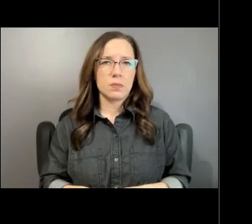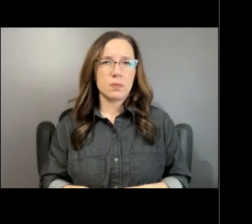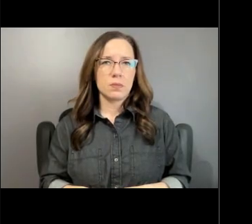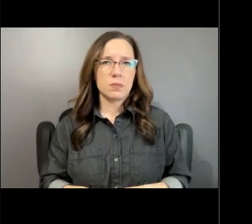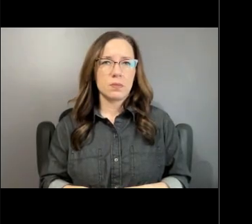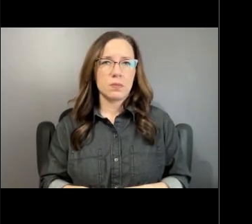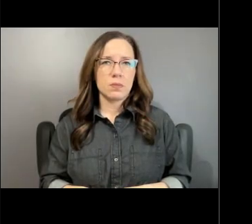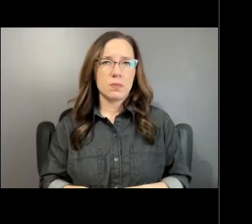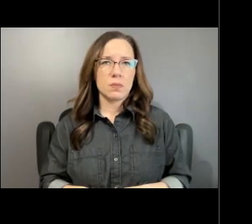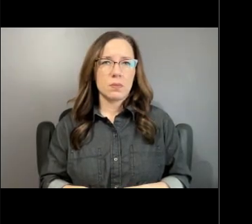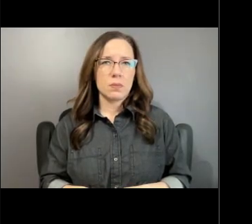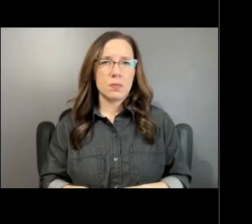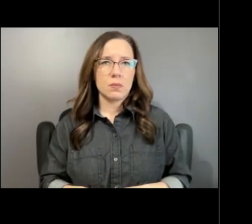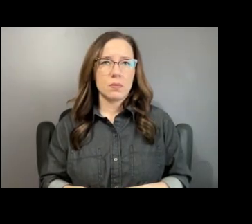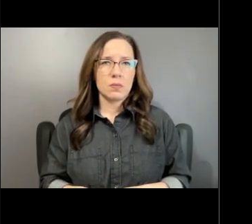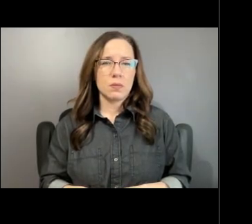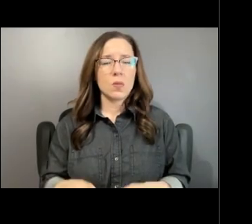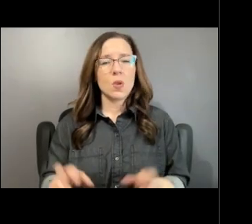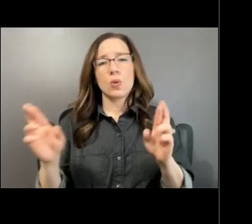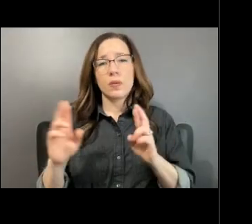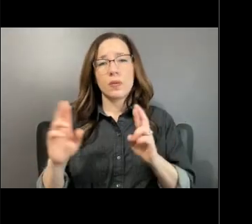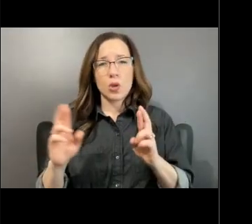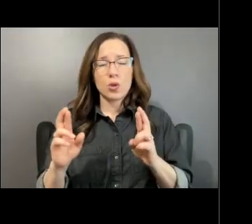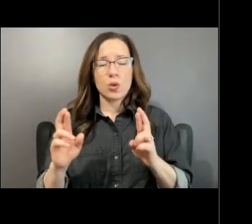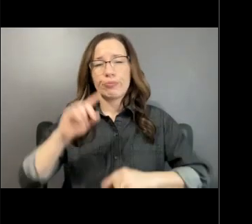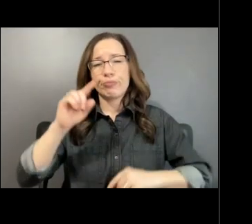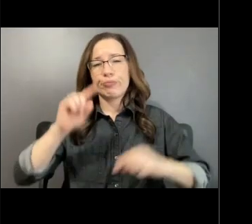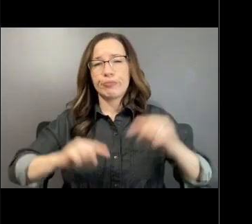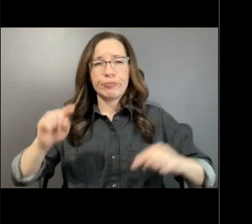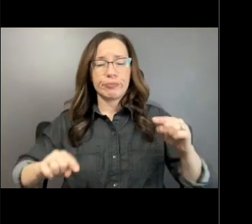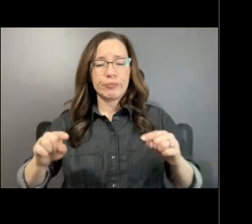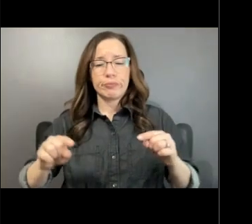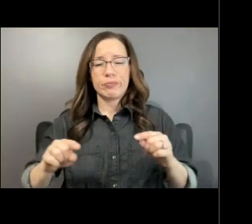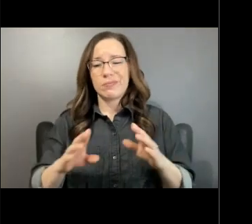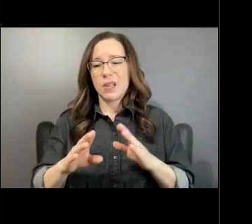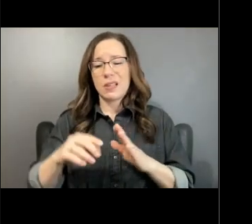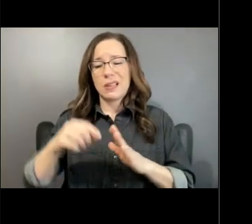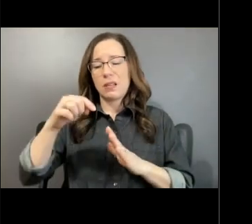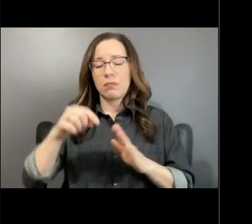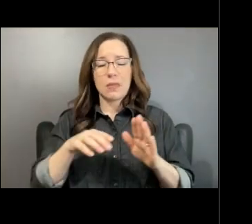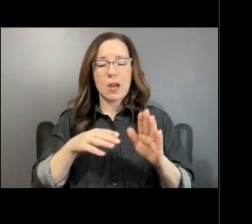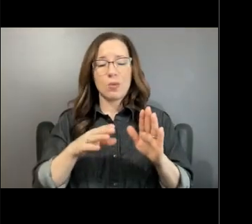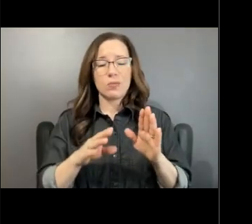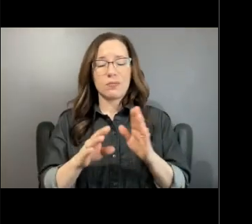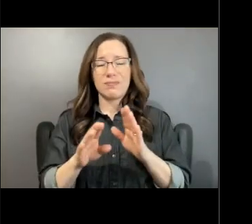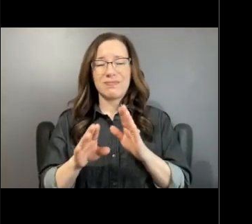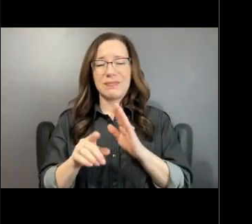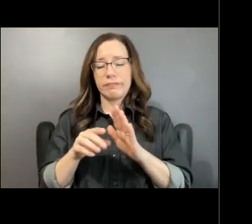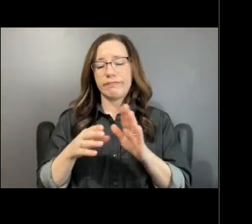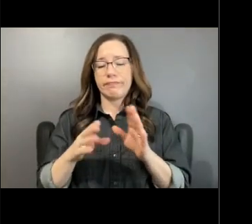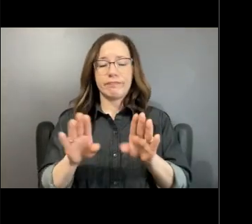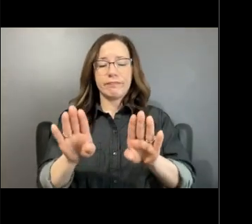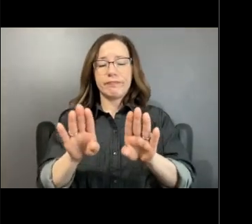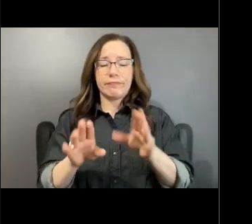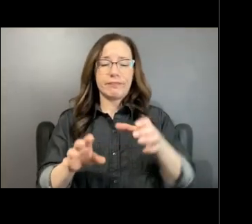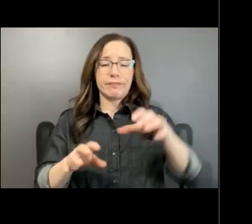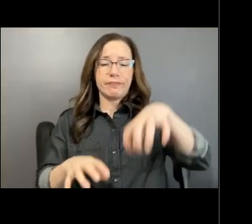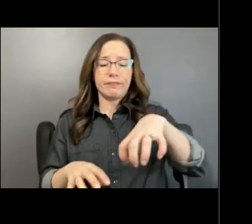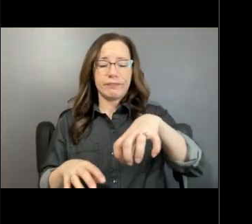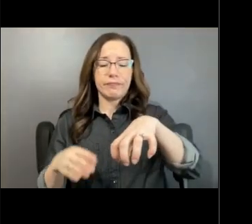Refrigerators may vary greatly in depth and extend up to 8